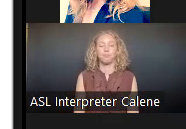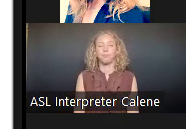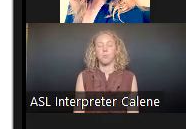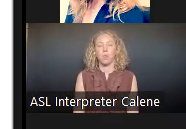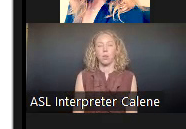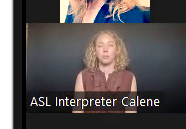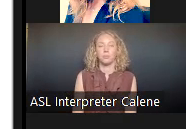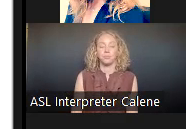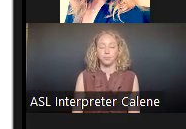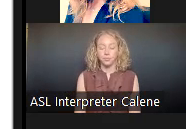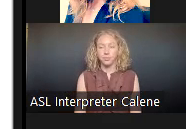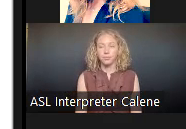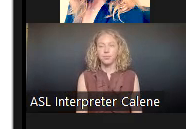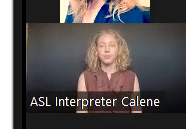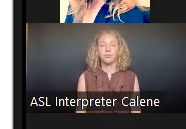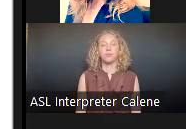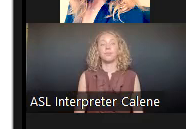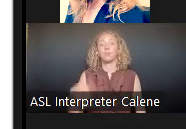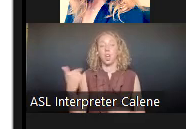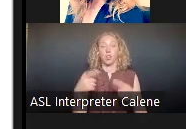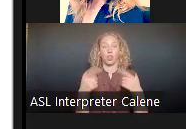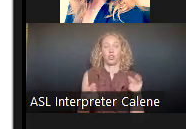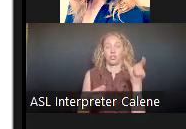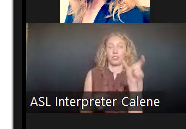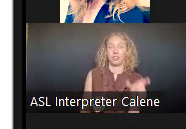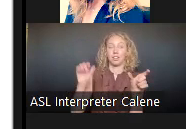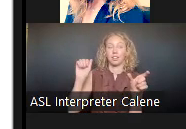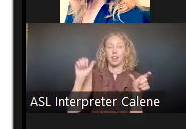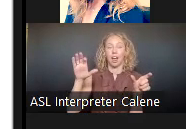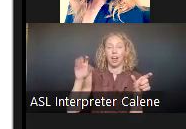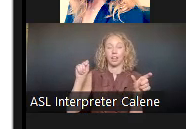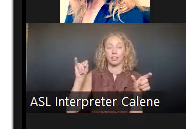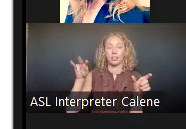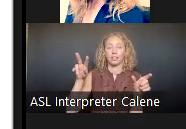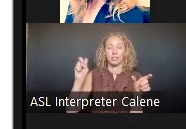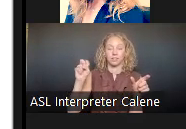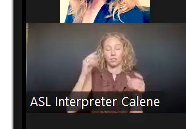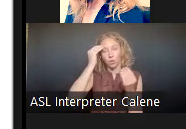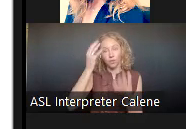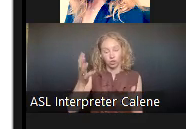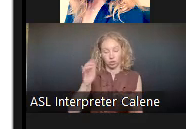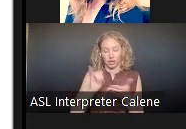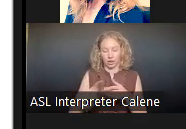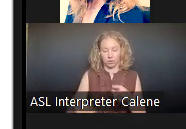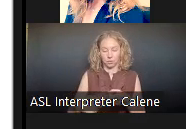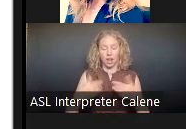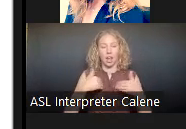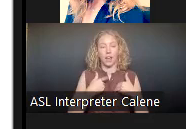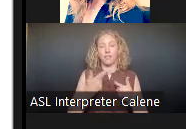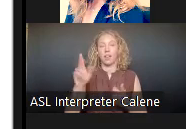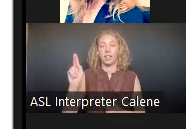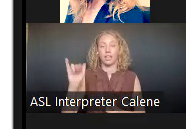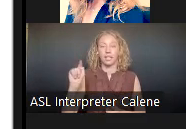Um, in contrast, we have active notification. This type of notification is when we have a kit